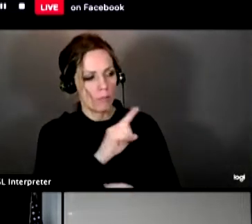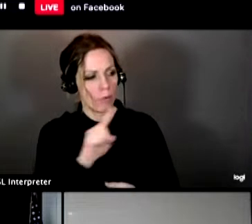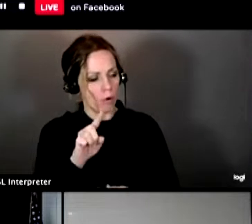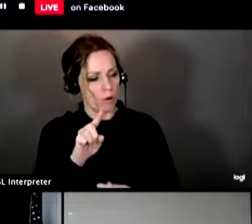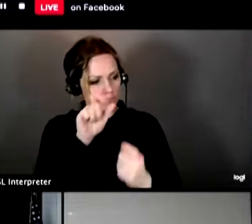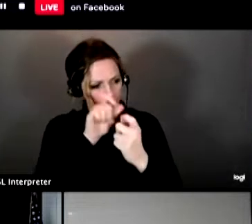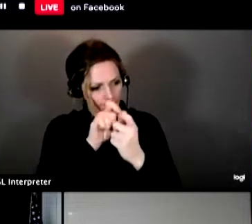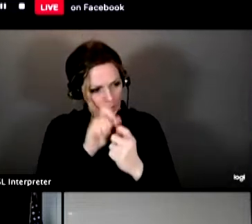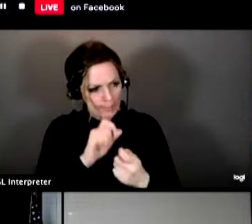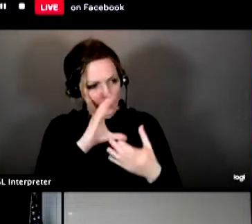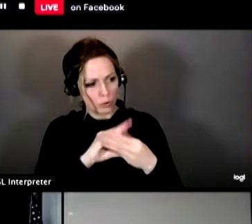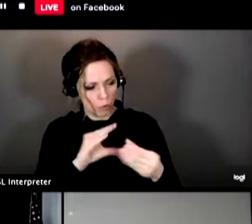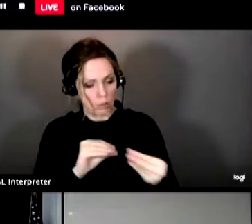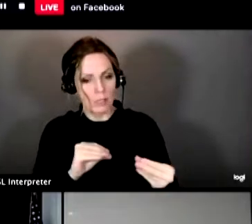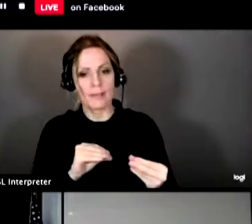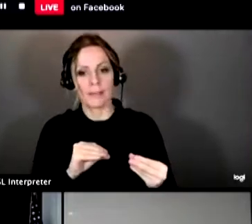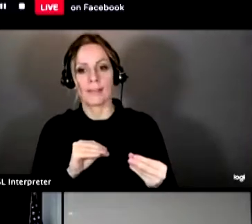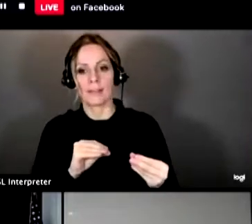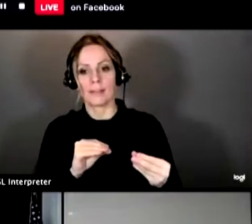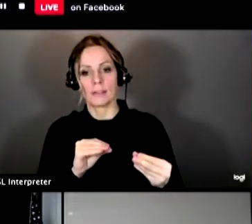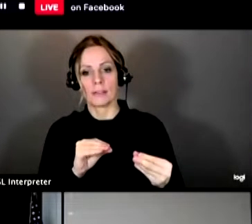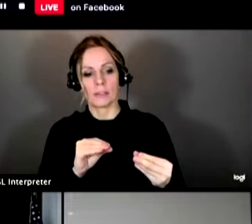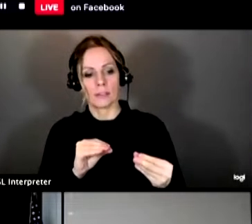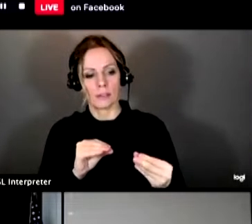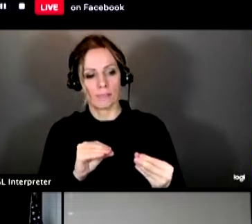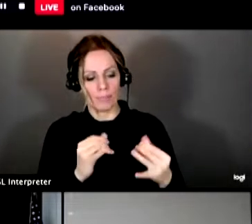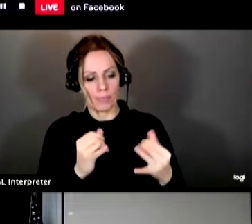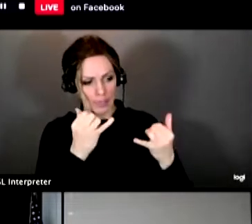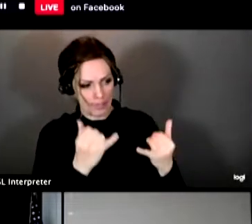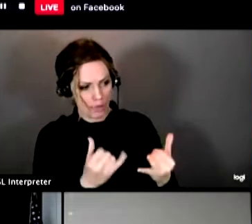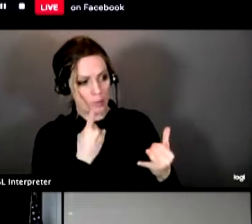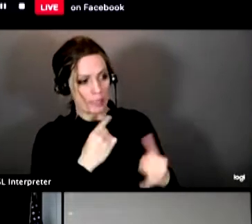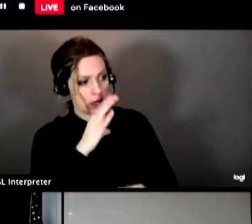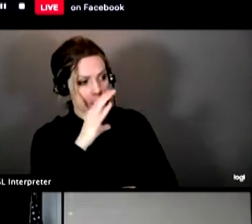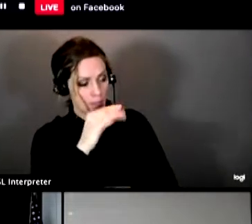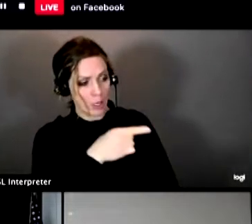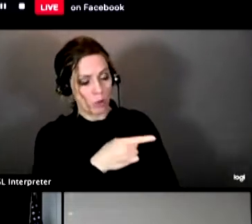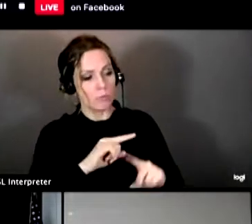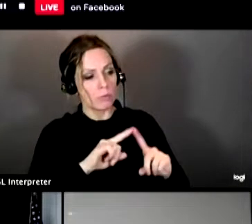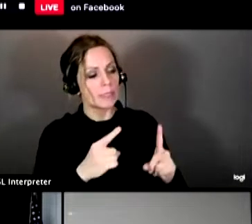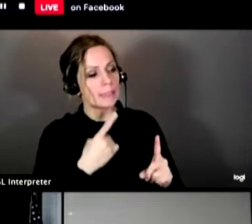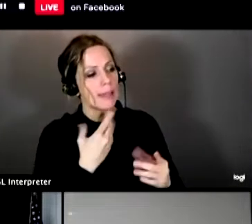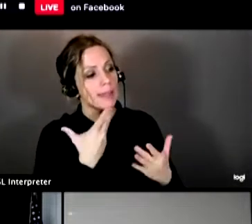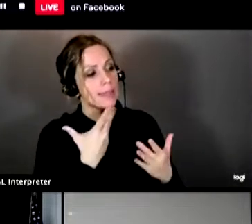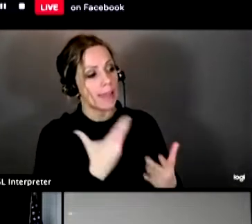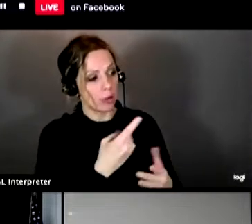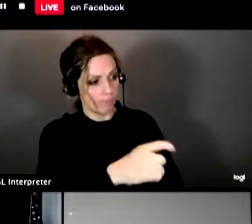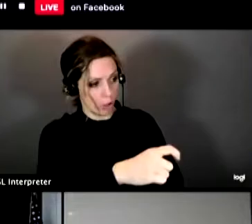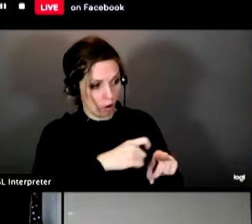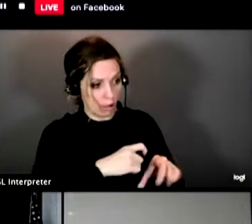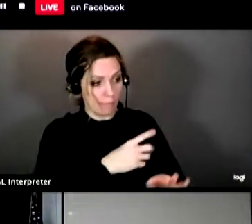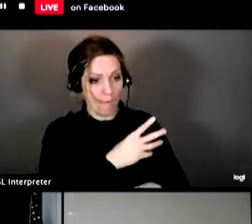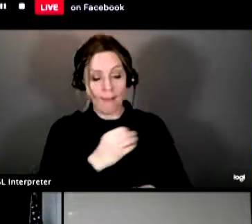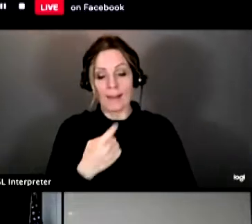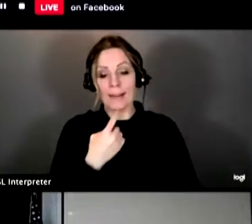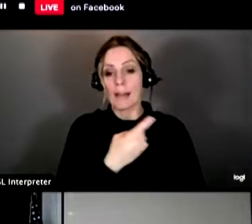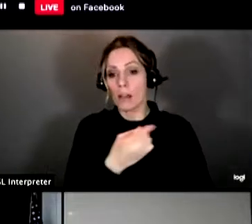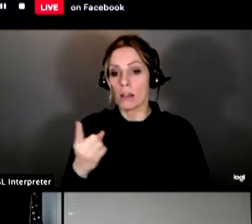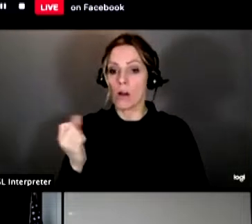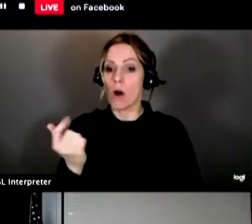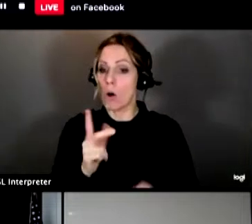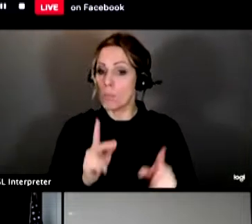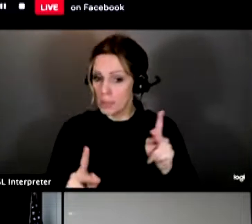story. And as we say goodbye to you, thanks for calling. I just wanted to share with everyone who is going to speak tonight that